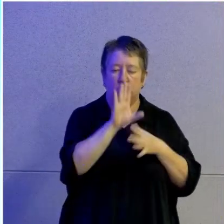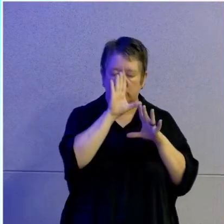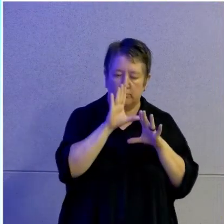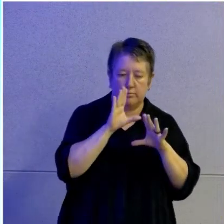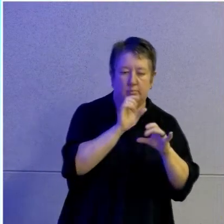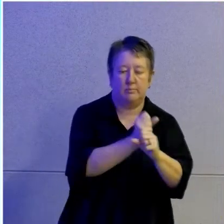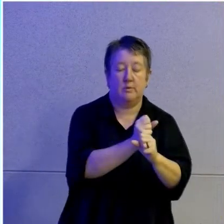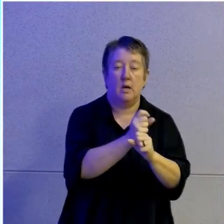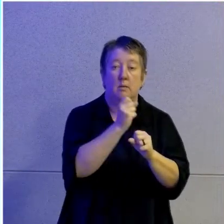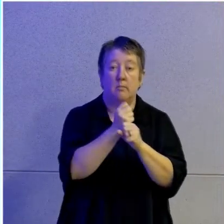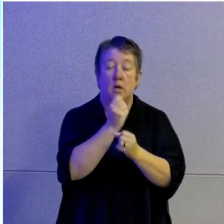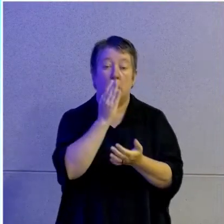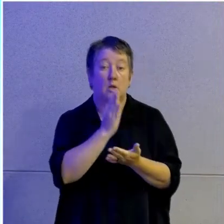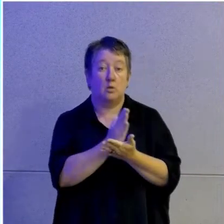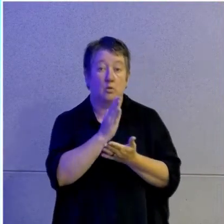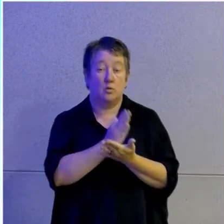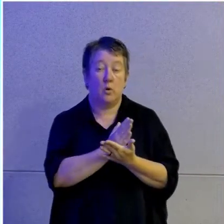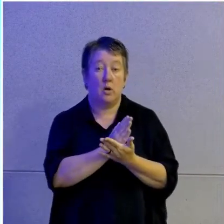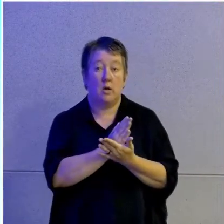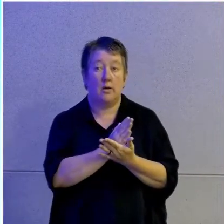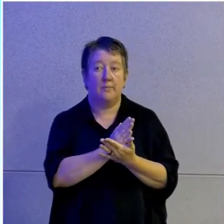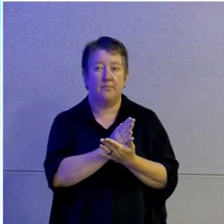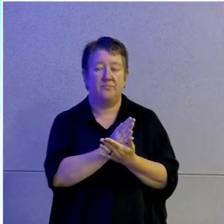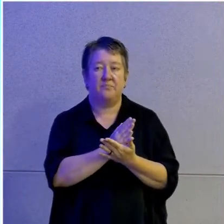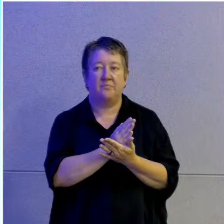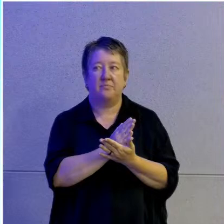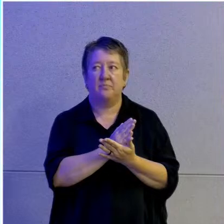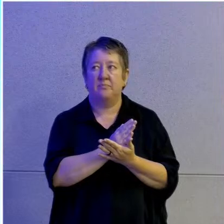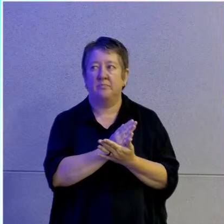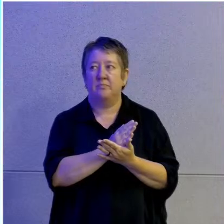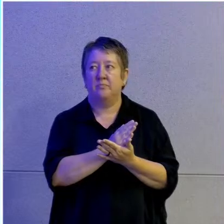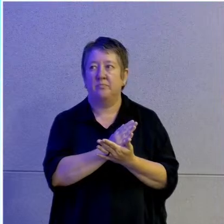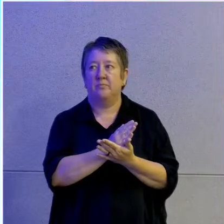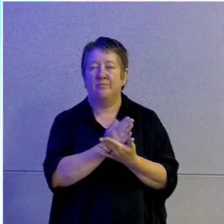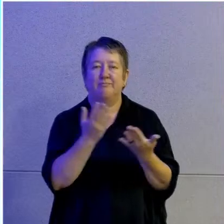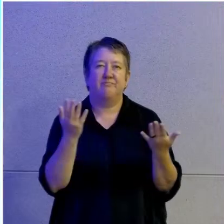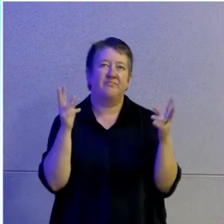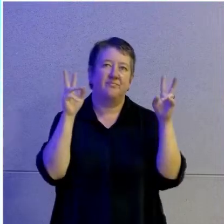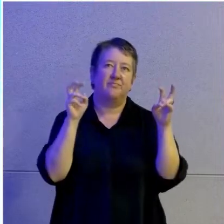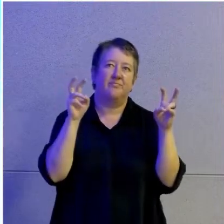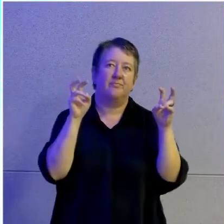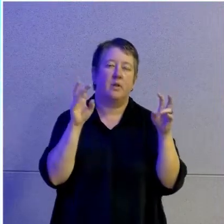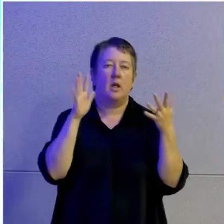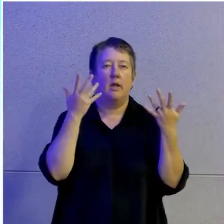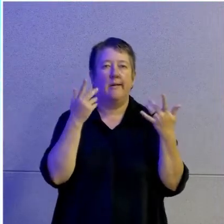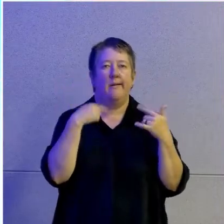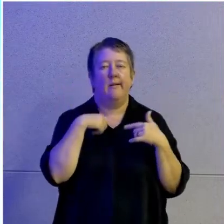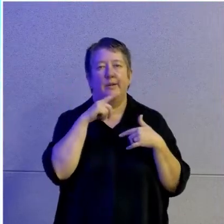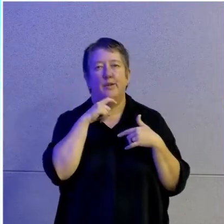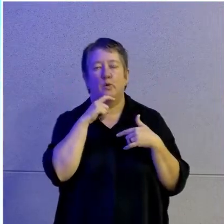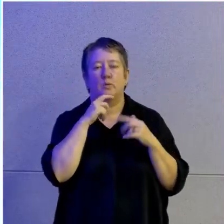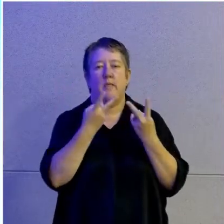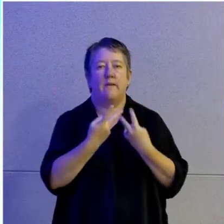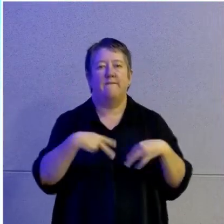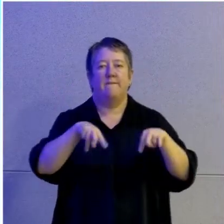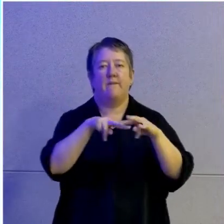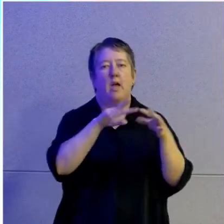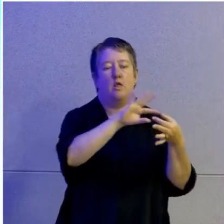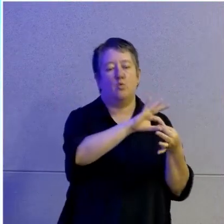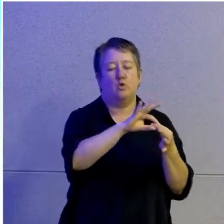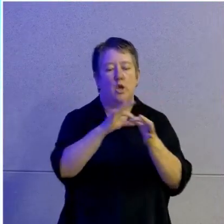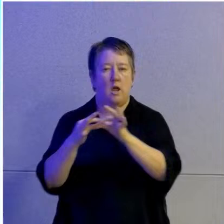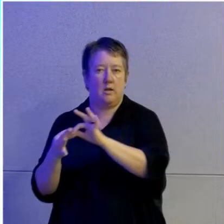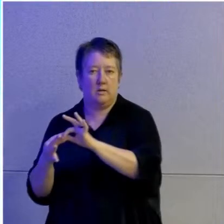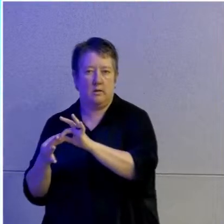to building, allow me to use the word, the value chain, as to say, when you start from